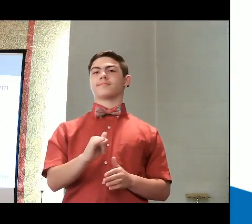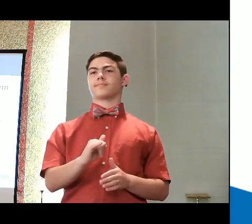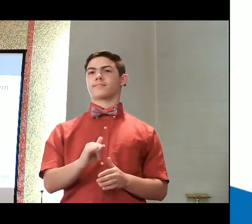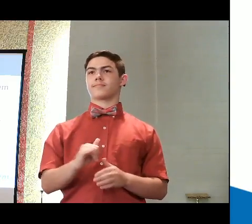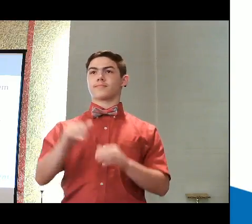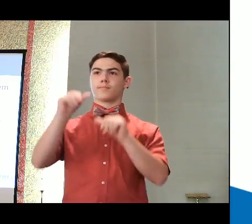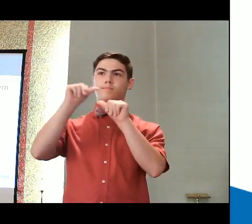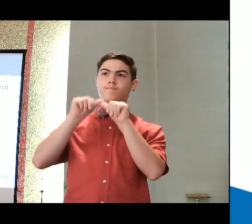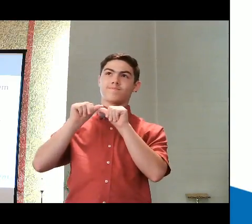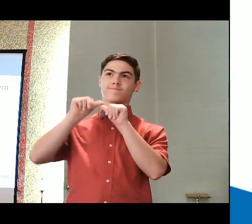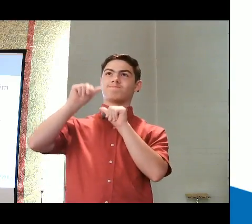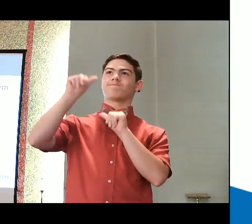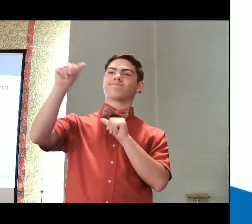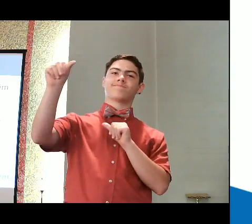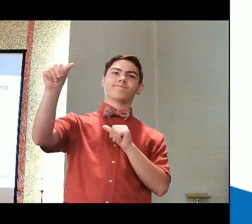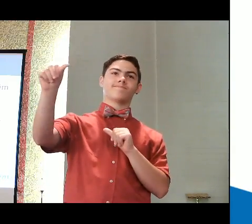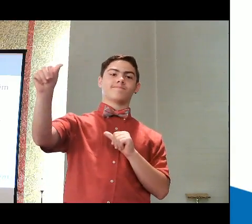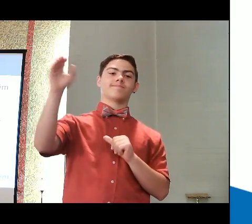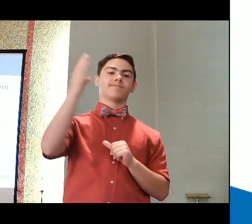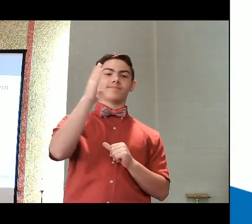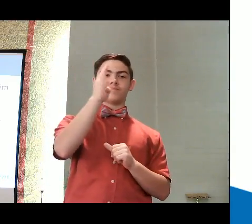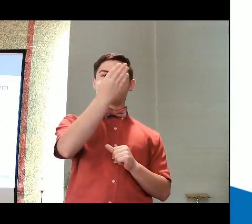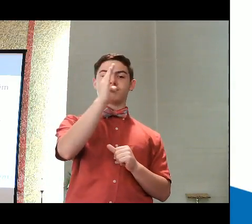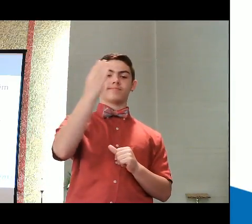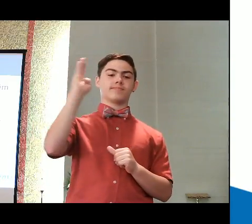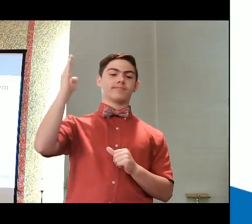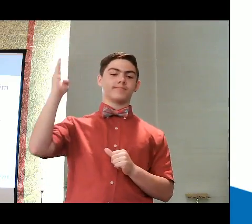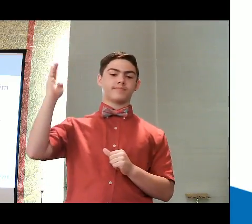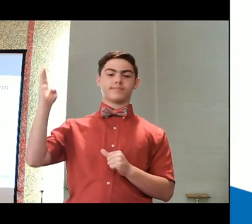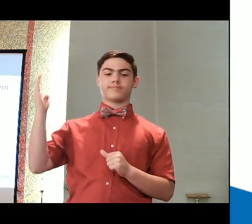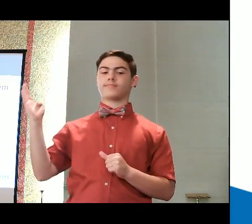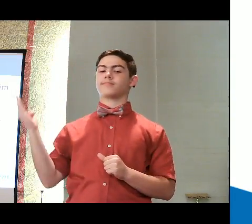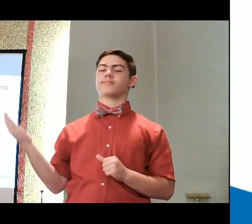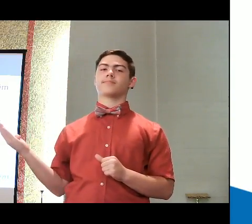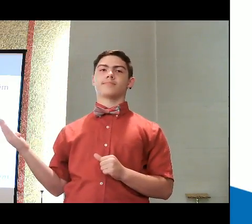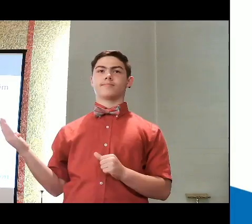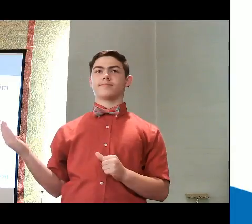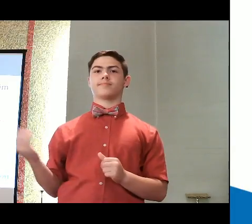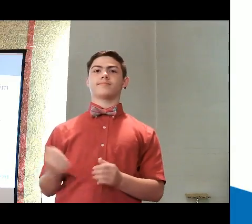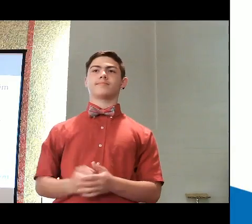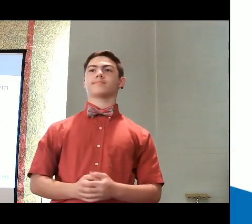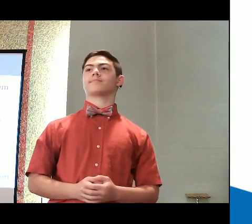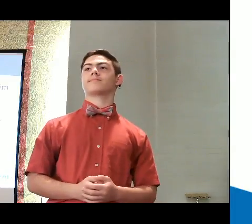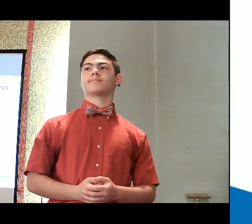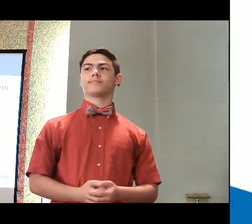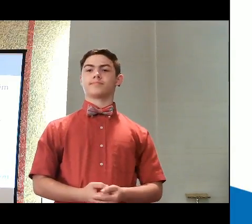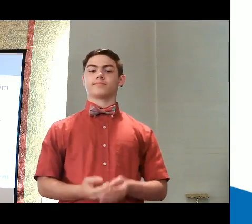him too. Way beyond the blue.